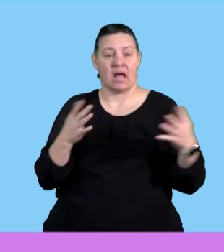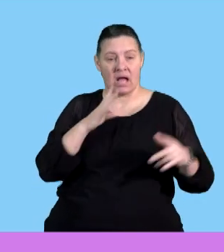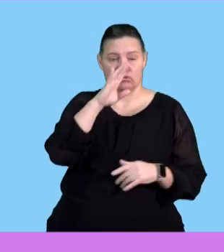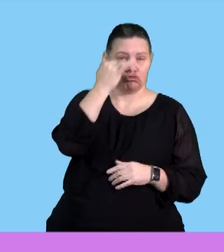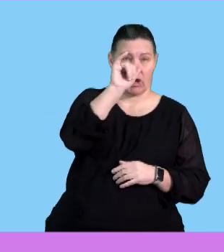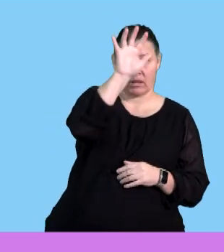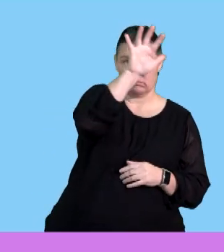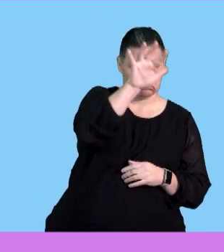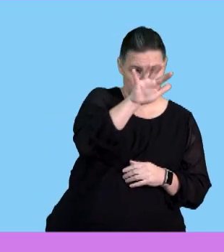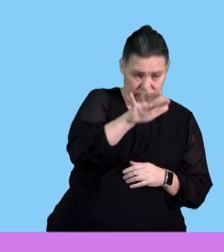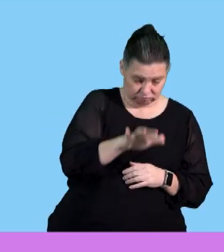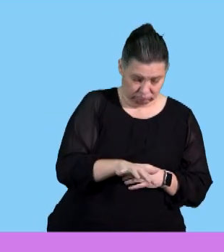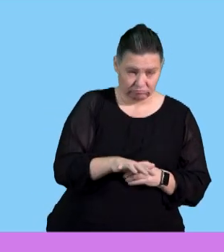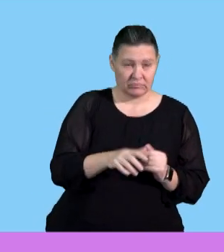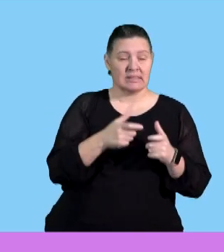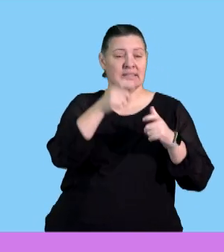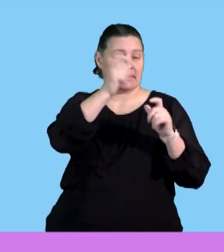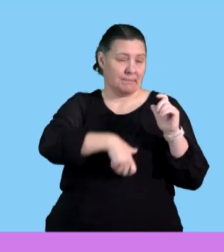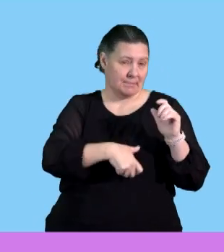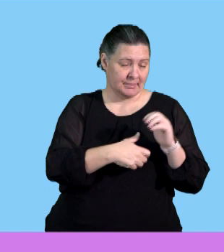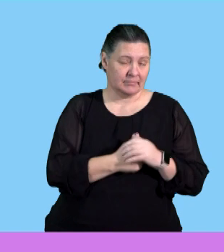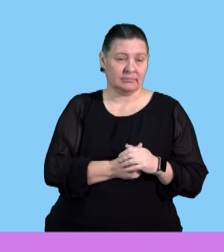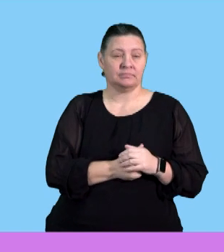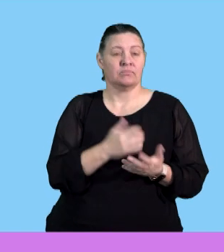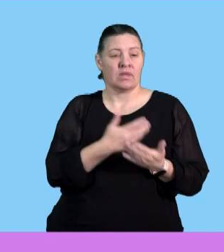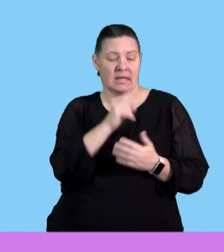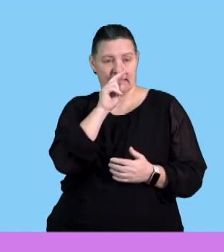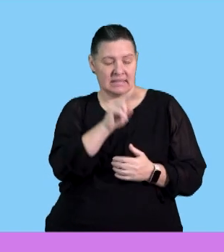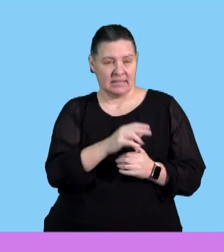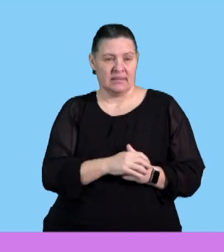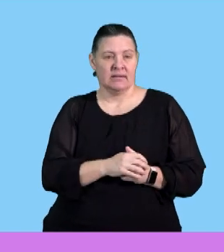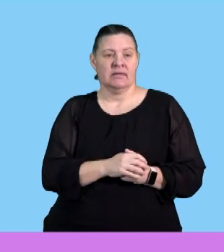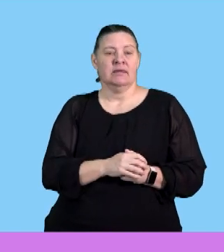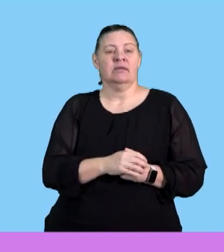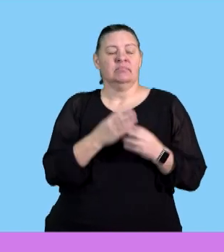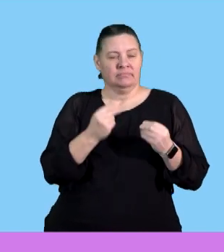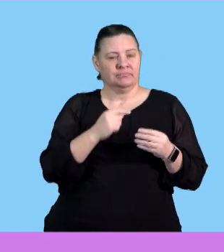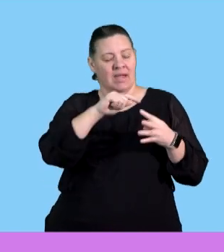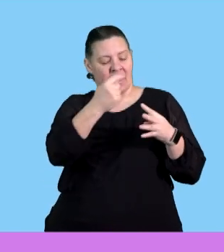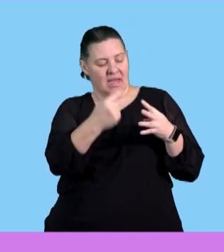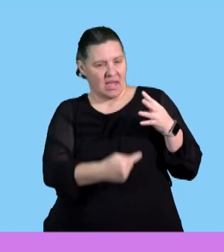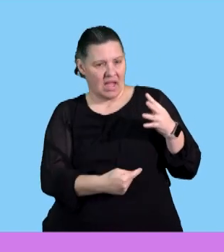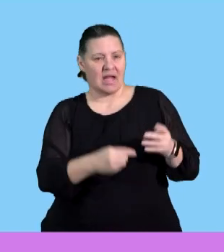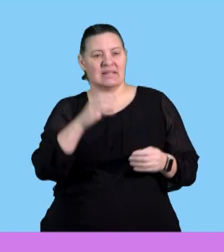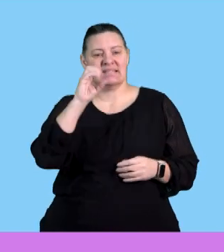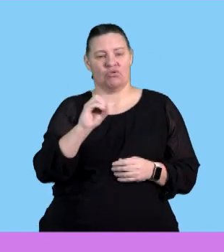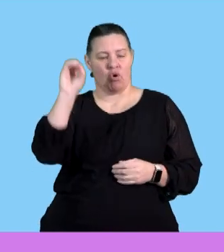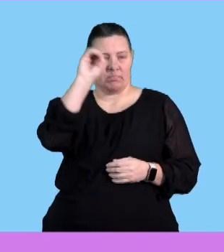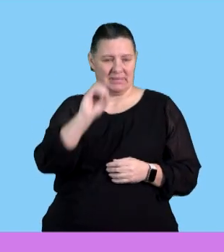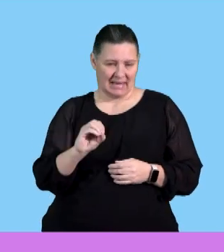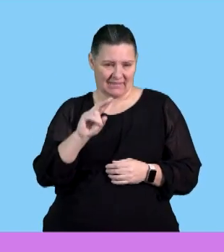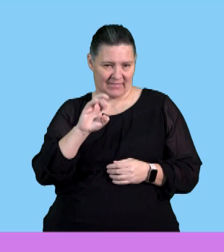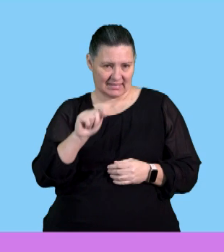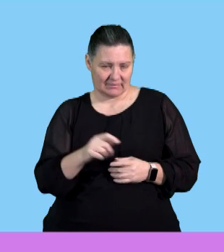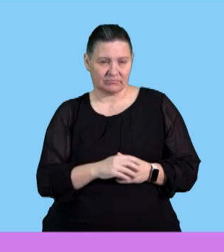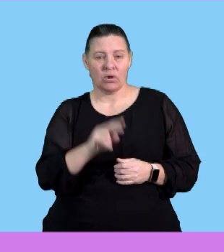by checking the context that is given on the slip. So now we can see that we have other items that are zero rated. Now let